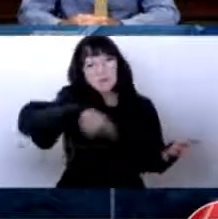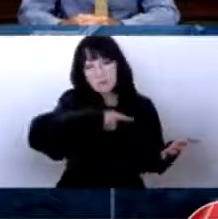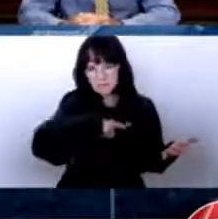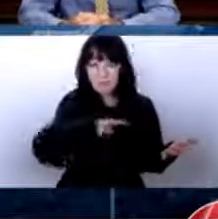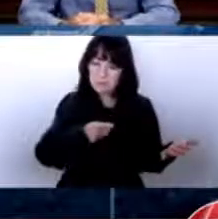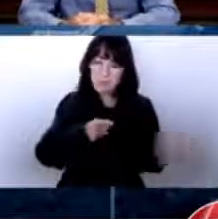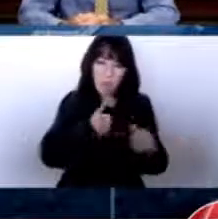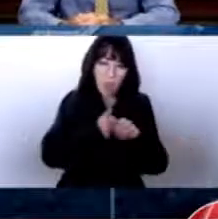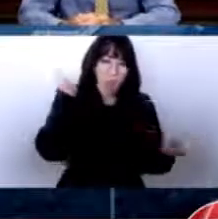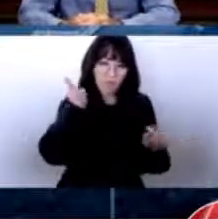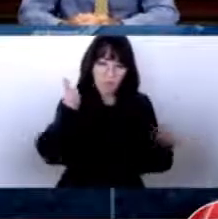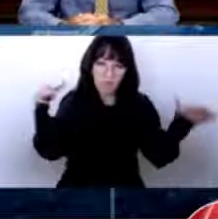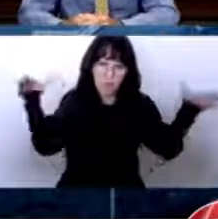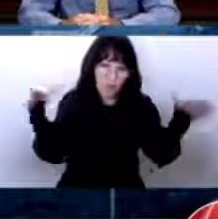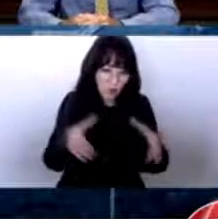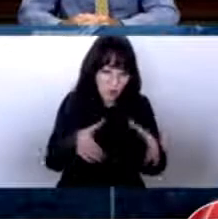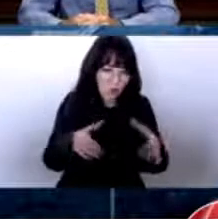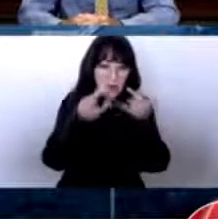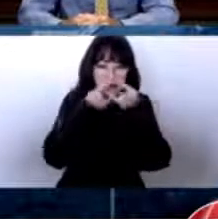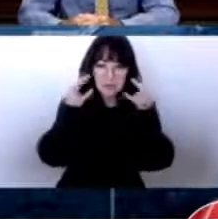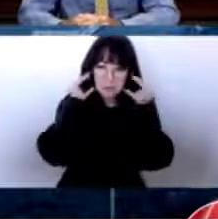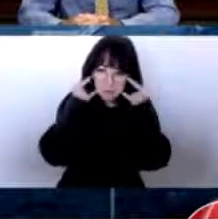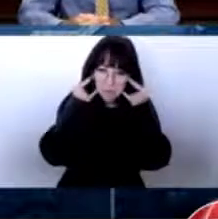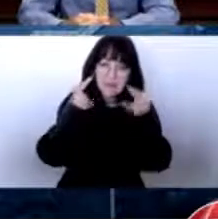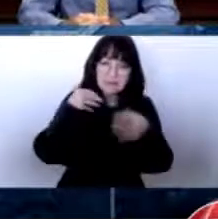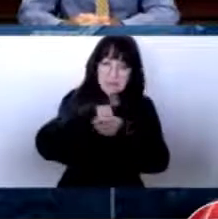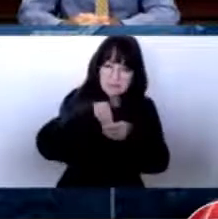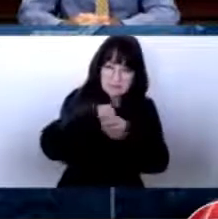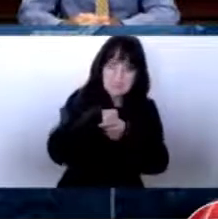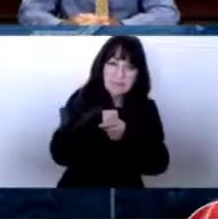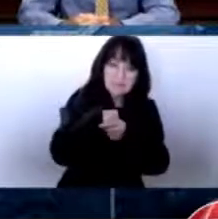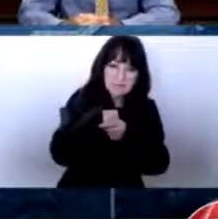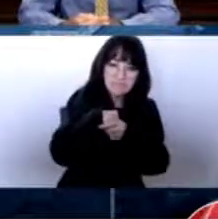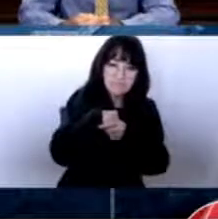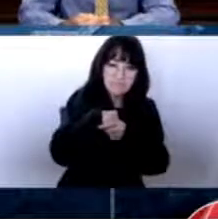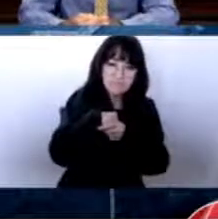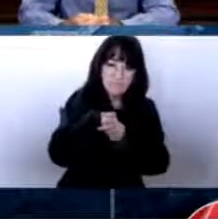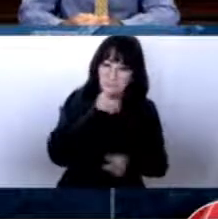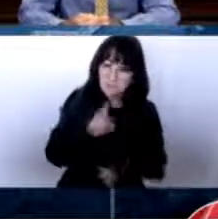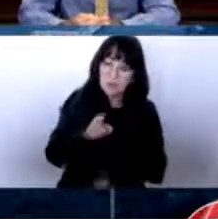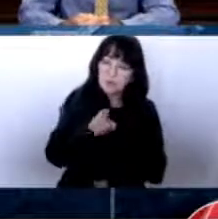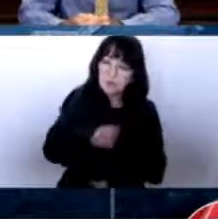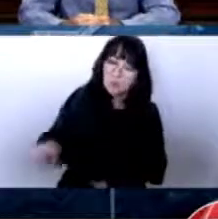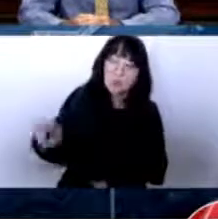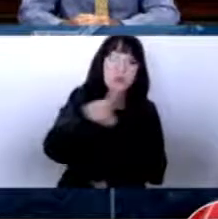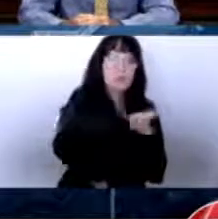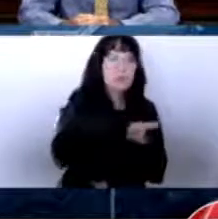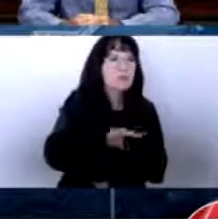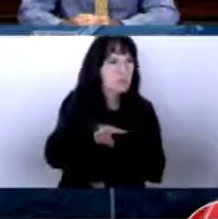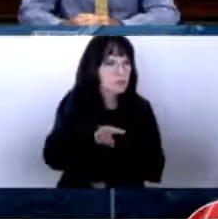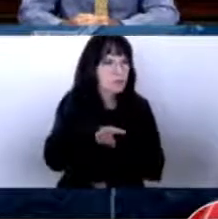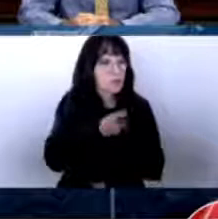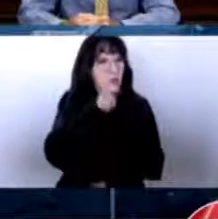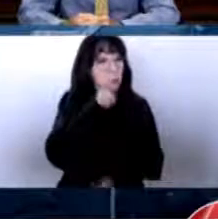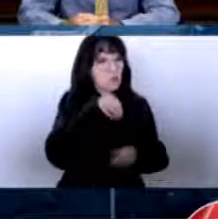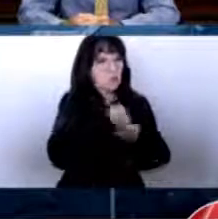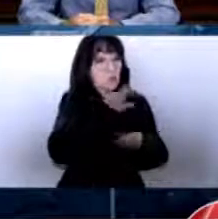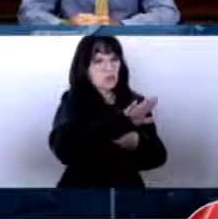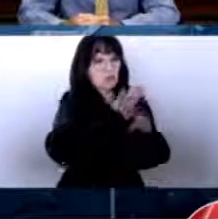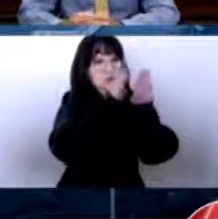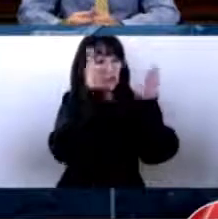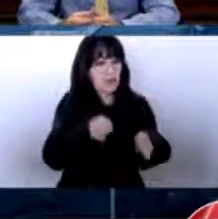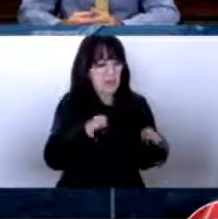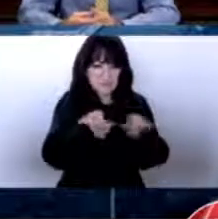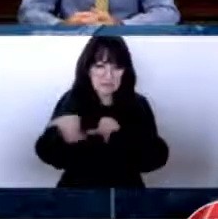your mask indoors, and make sure that those that are in your household do the